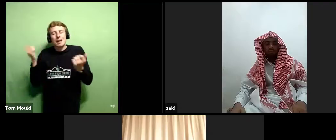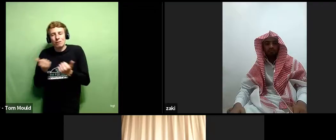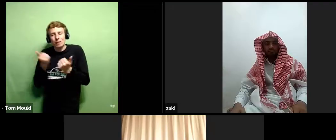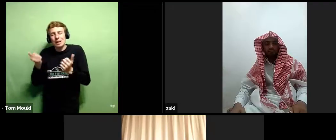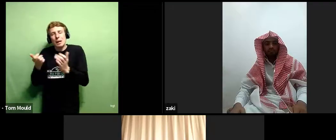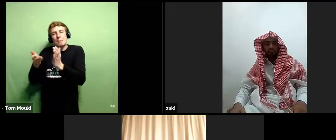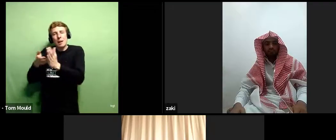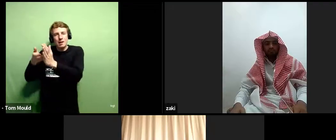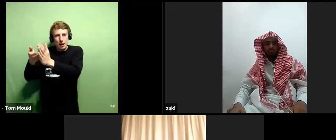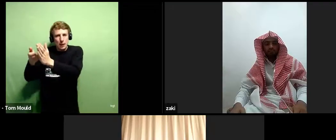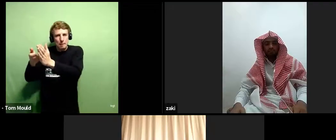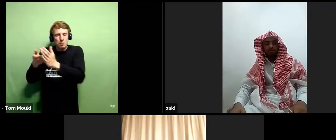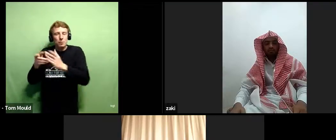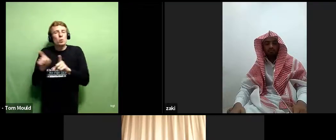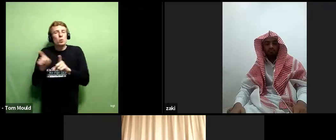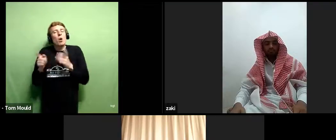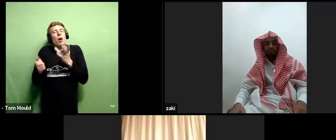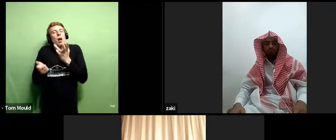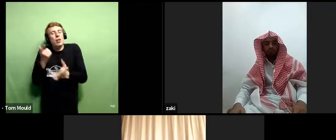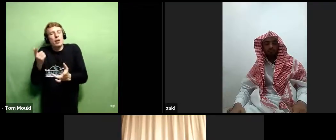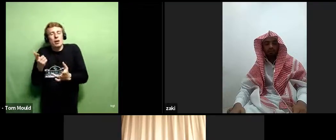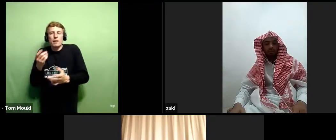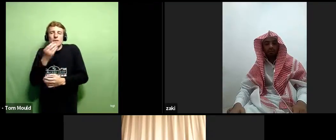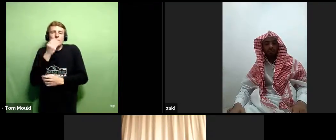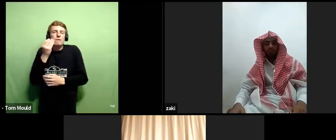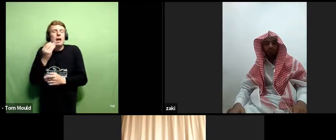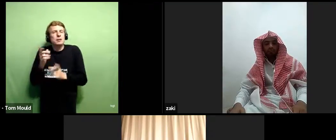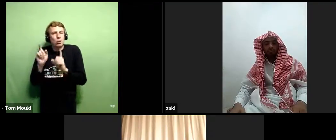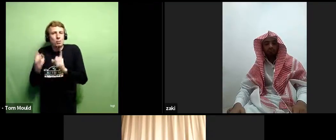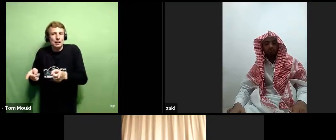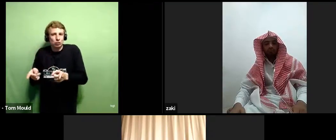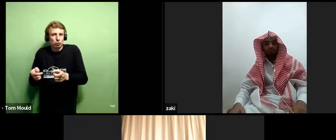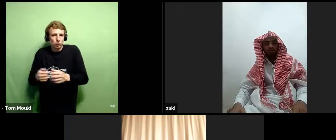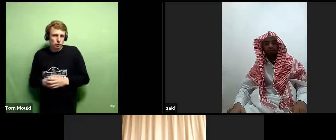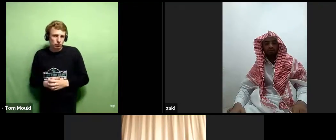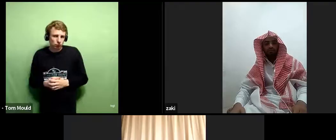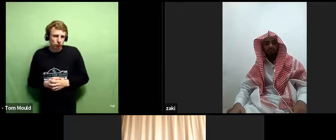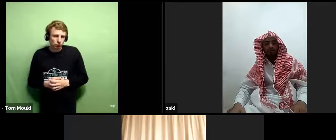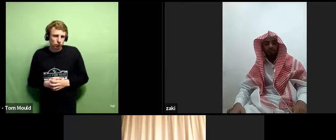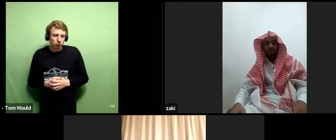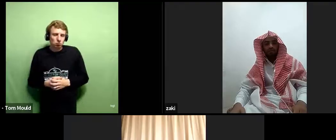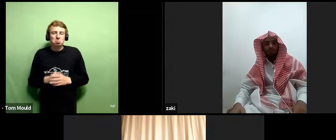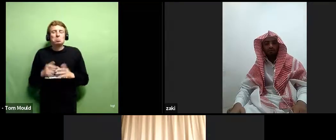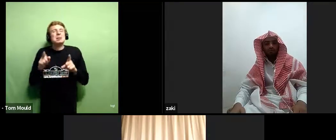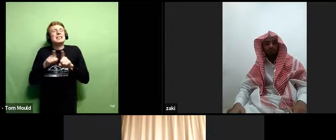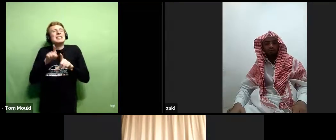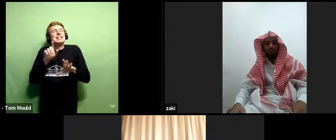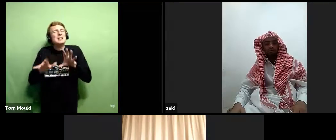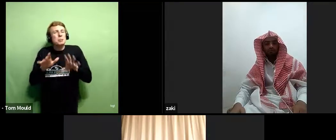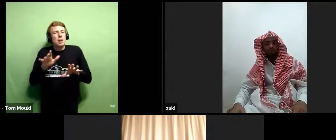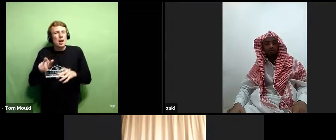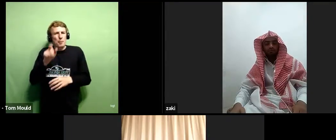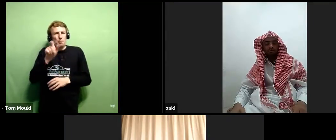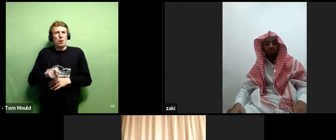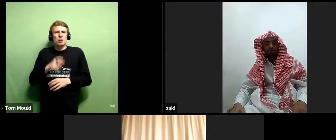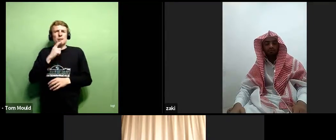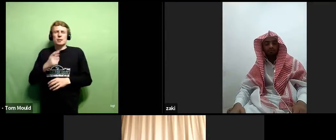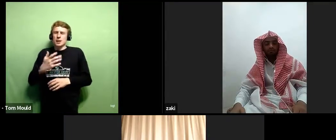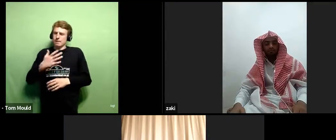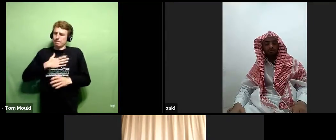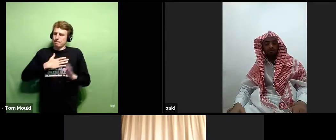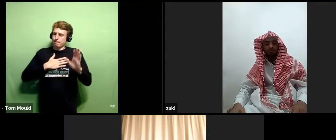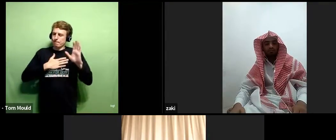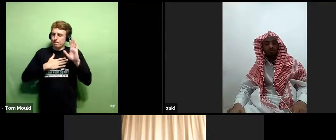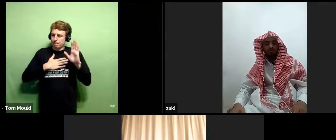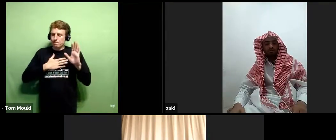intention. Similarly, if someone makes an oath that they will fast, then it becomes obligatory that they